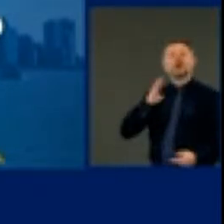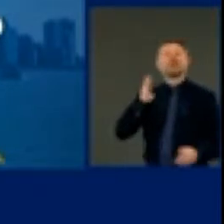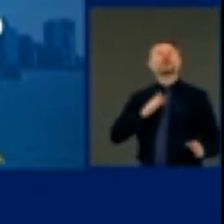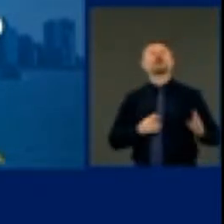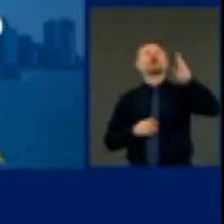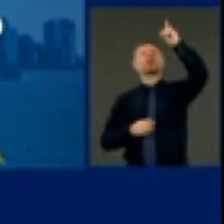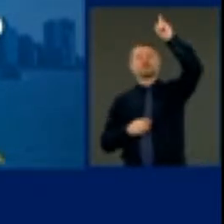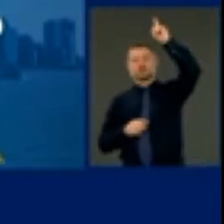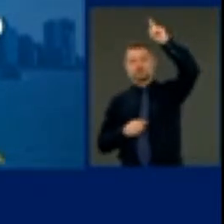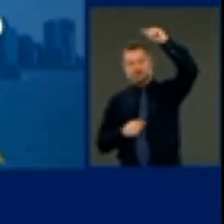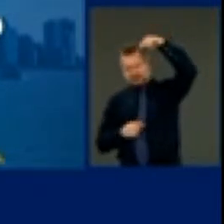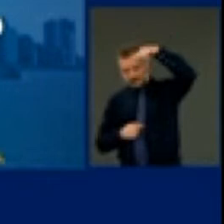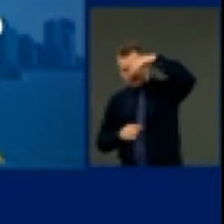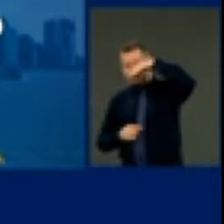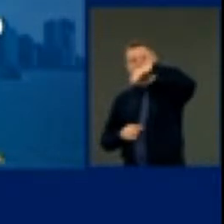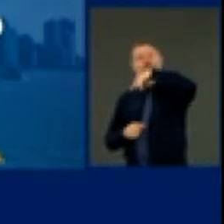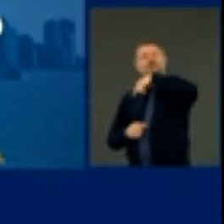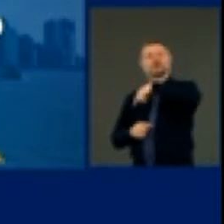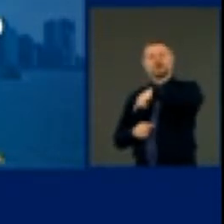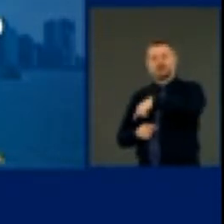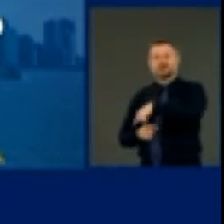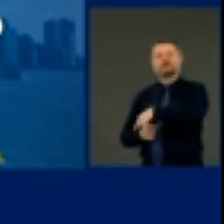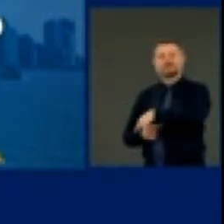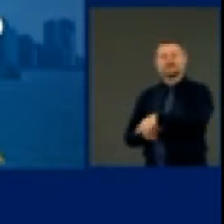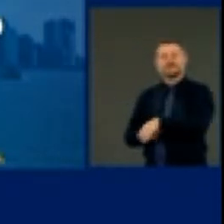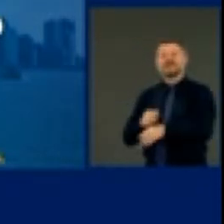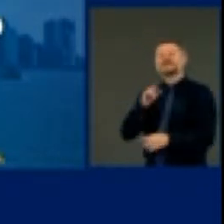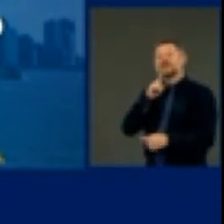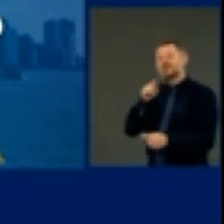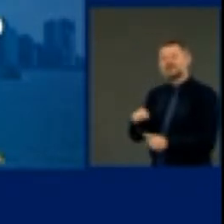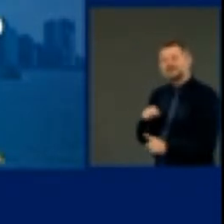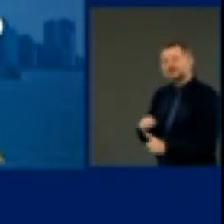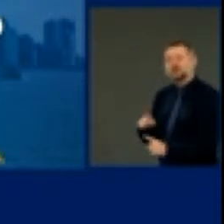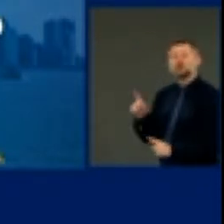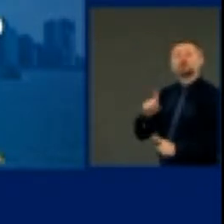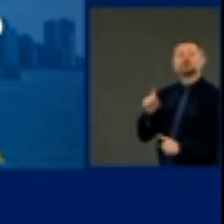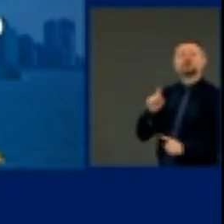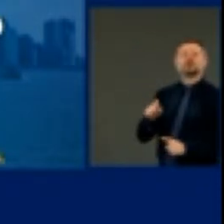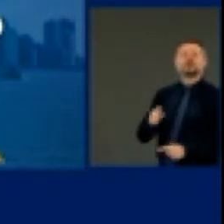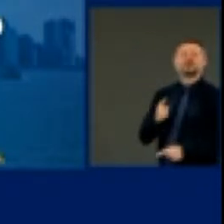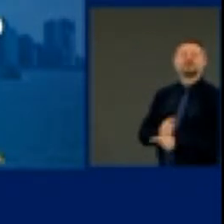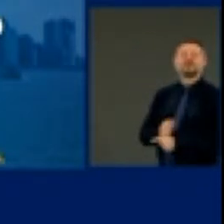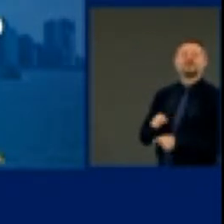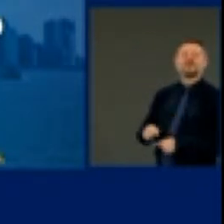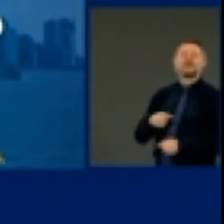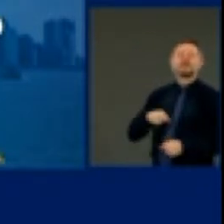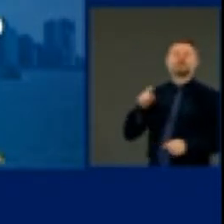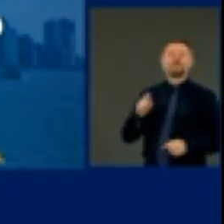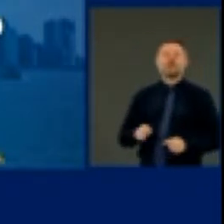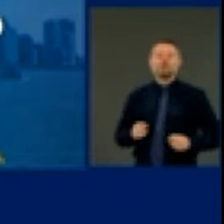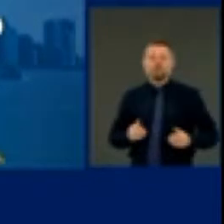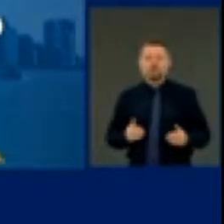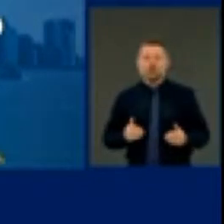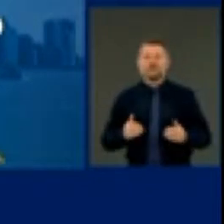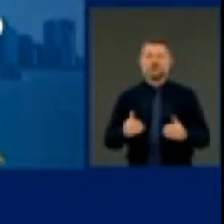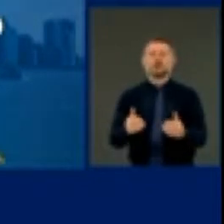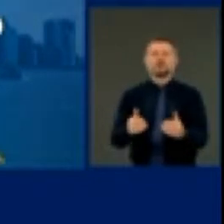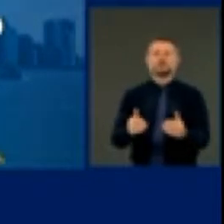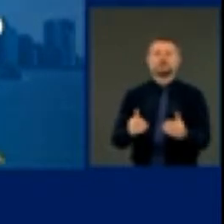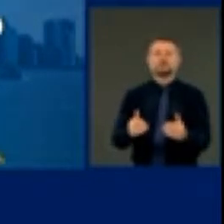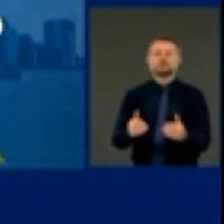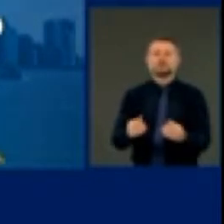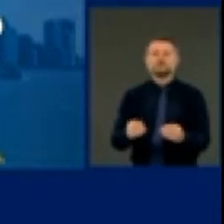down, and we're back where we should be, means we have to move on, stay